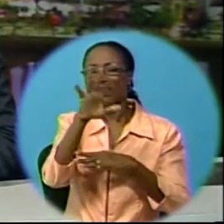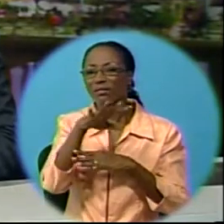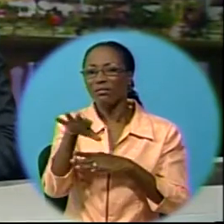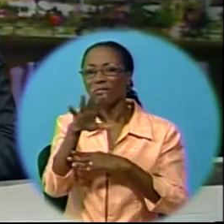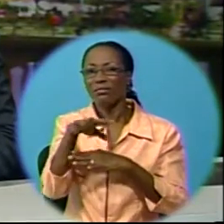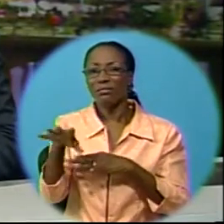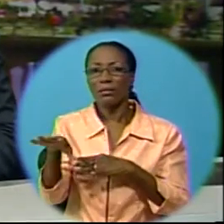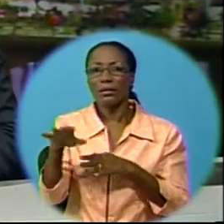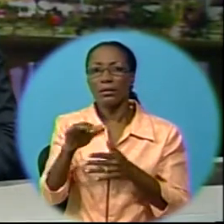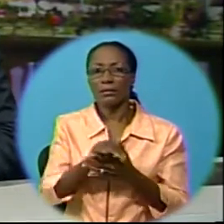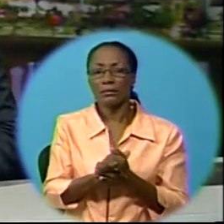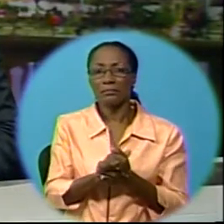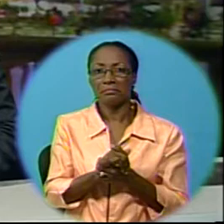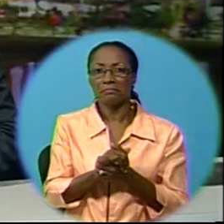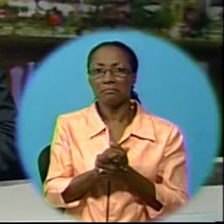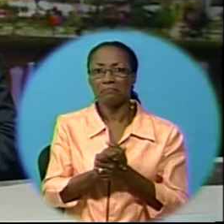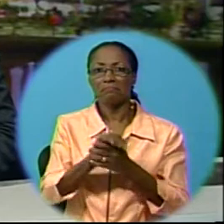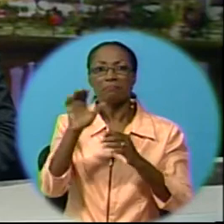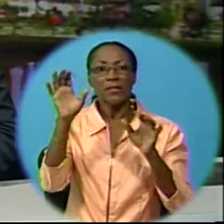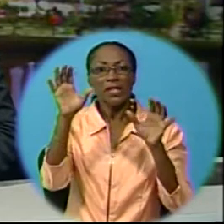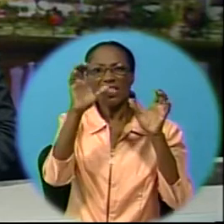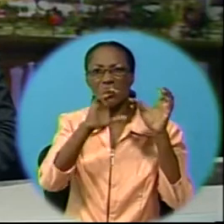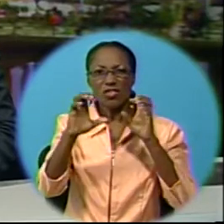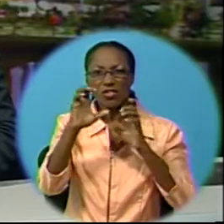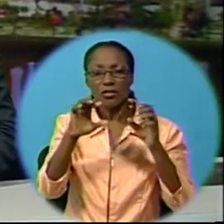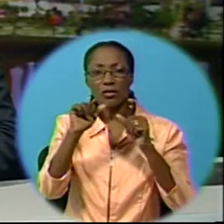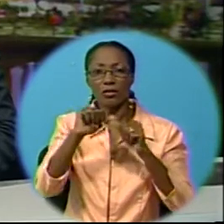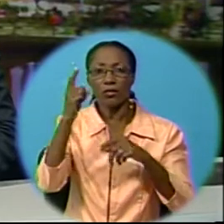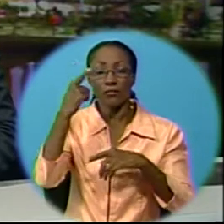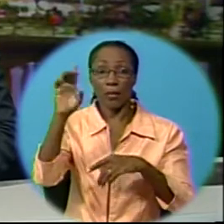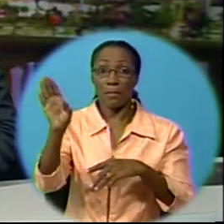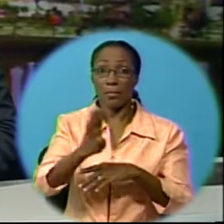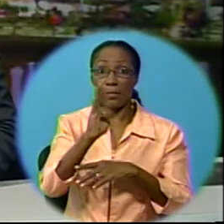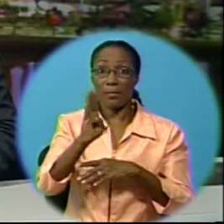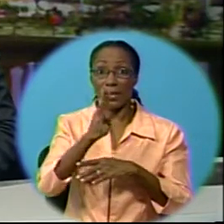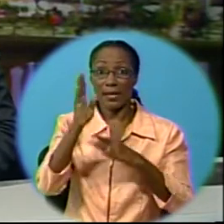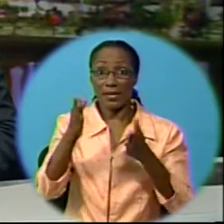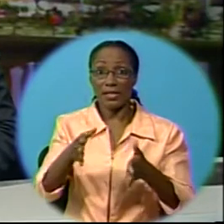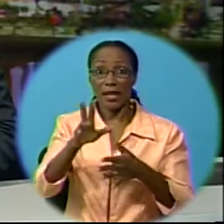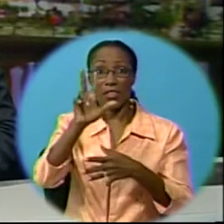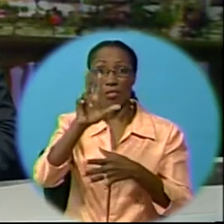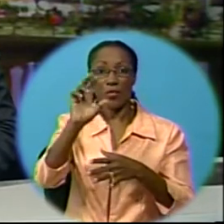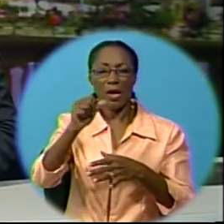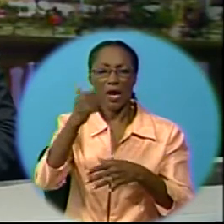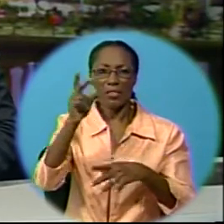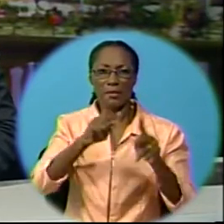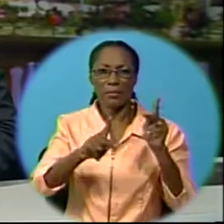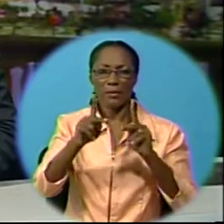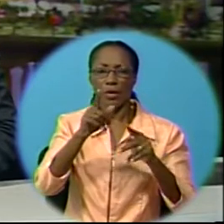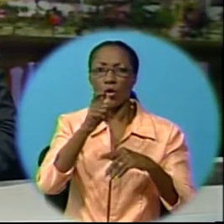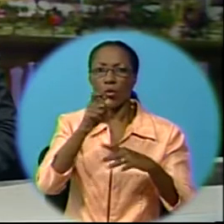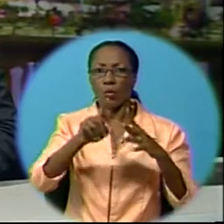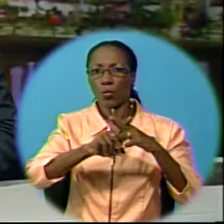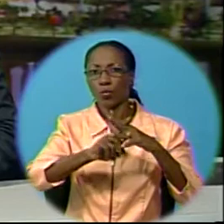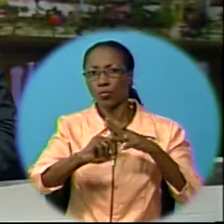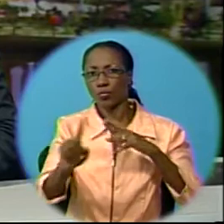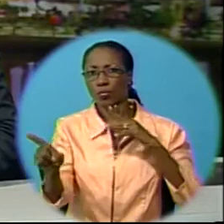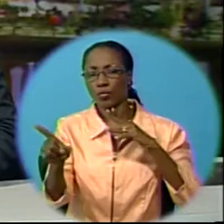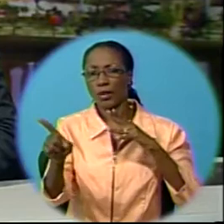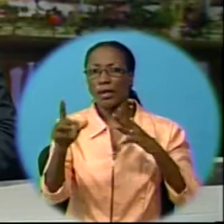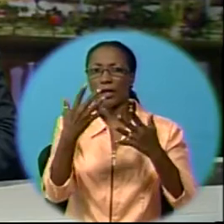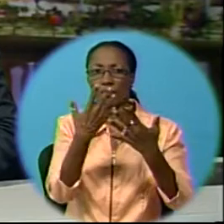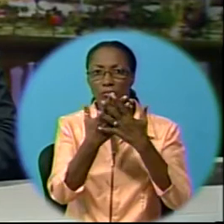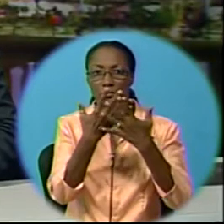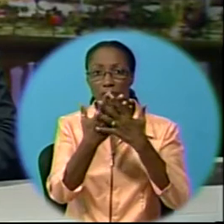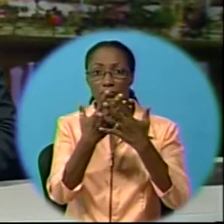continuing. Meanwhile, the search continues for a Barbadian and three other people who escaped a detention center in Port of Spain on